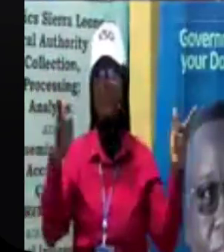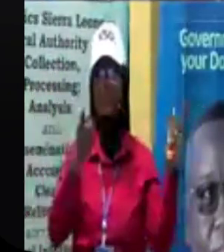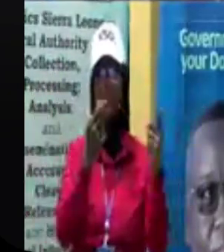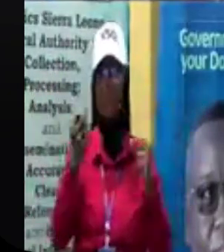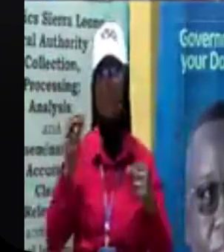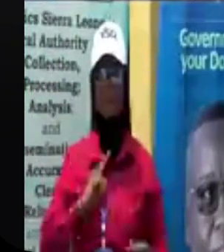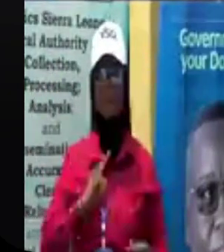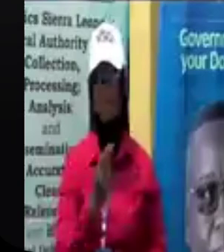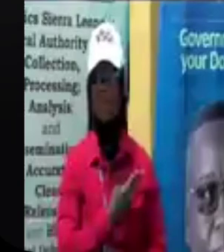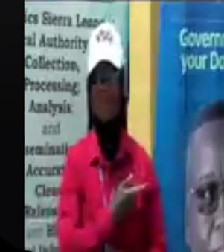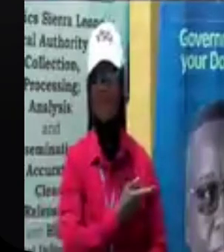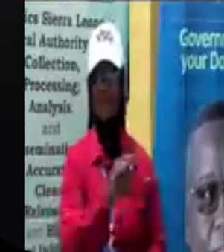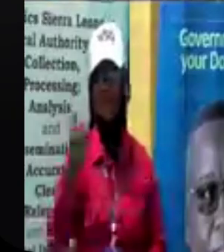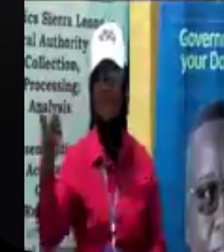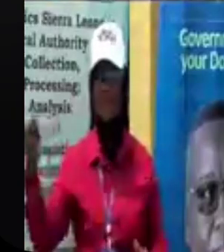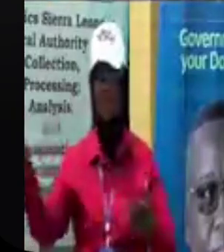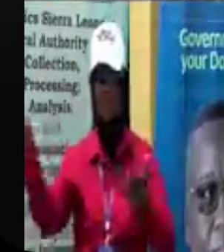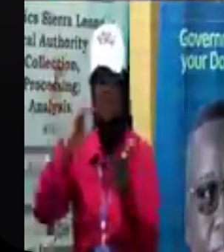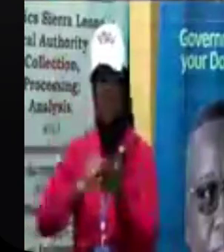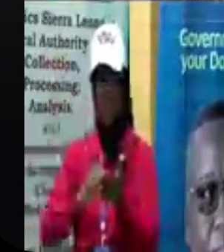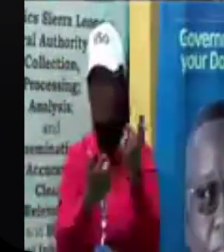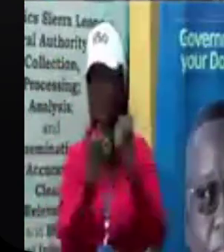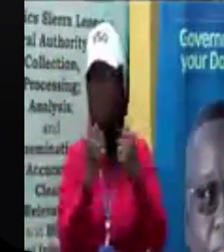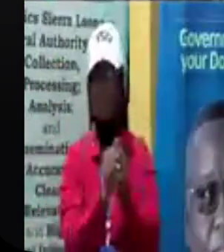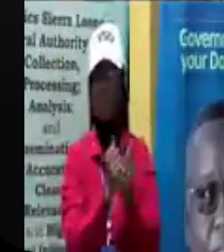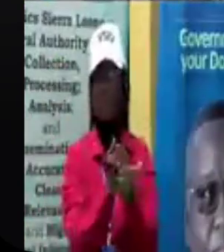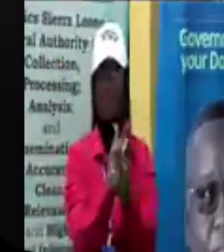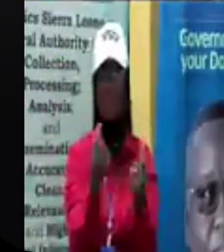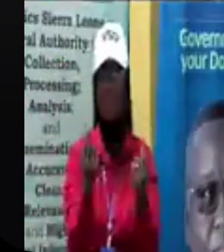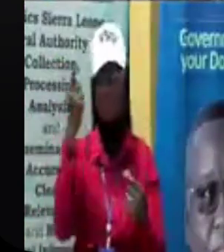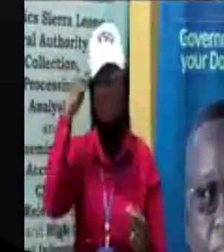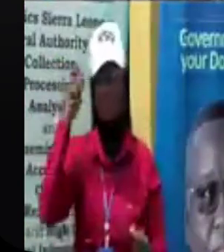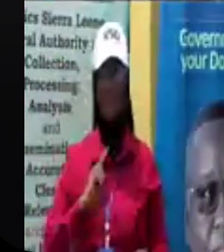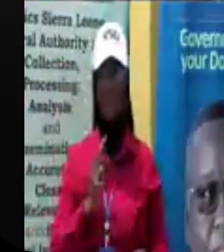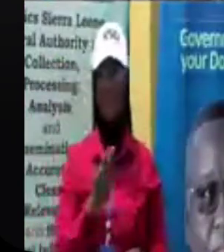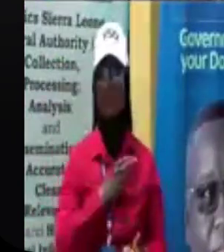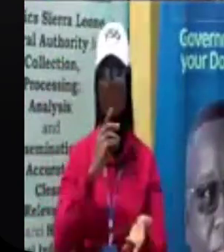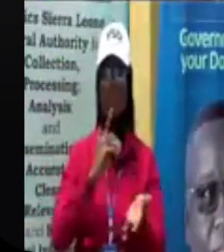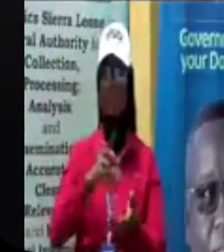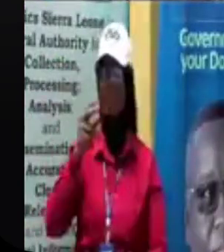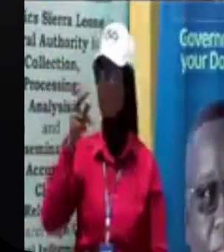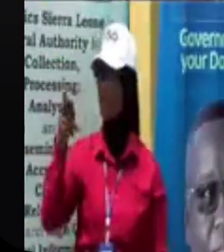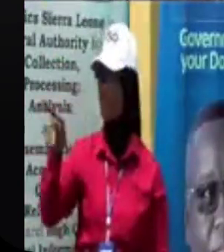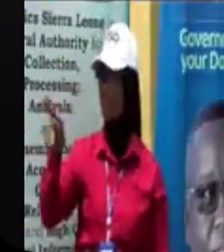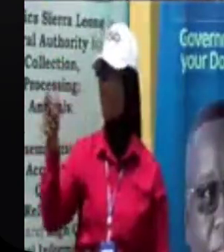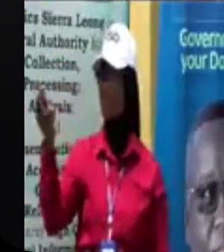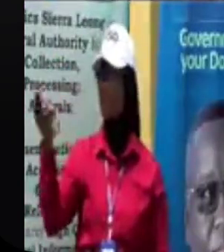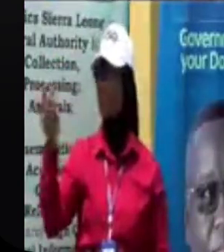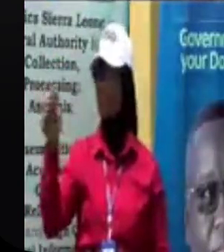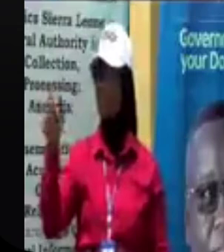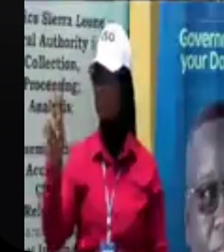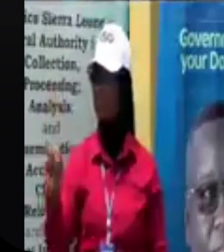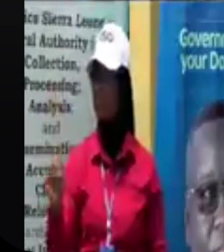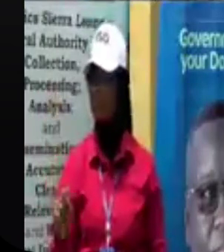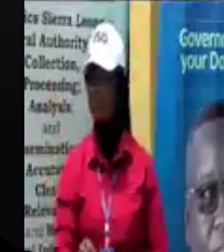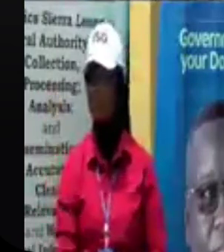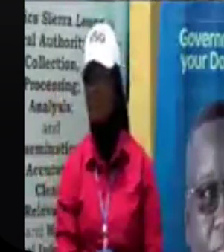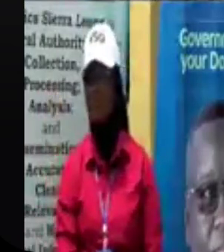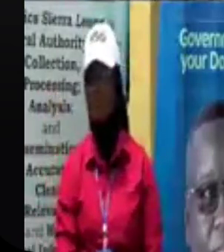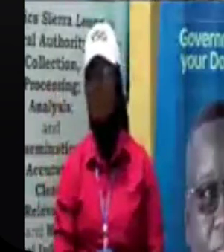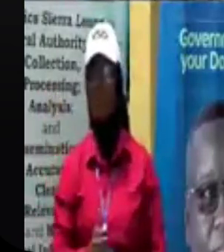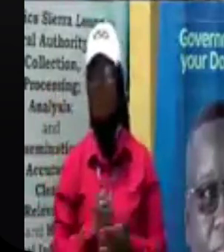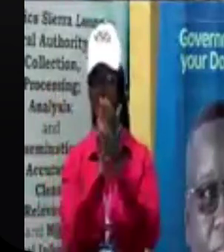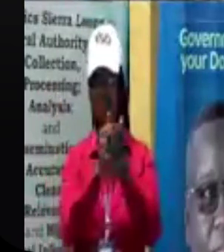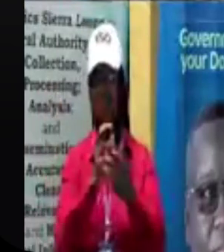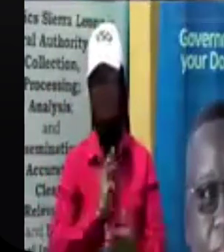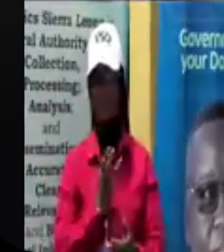for us. You again have come. You haven't done anything for Dr. Khan. The two beginners in that college. Where see una go do for help me. Now